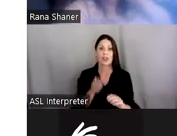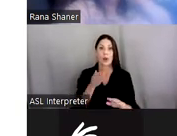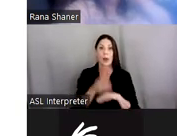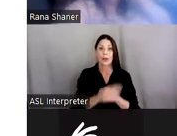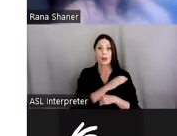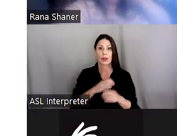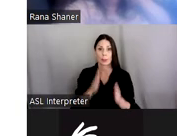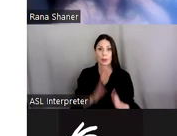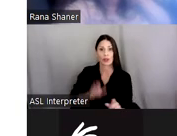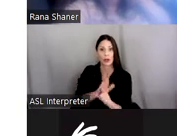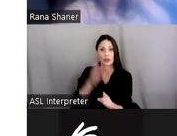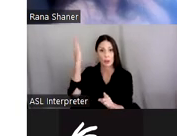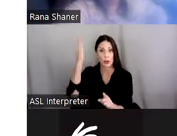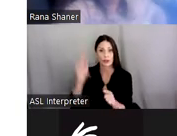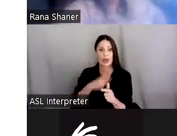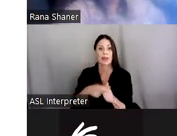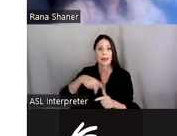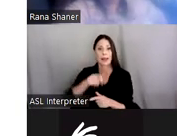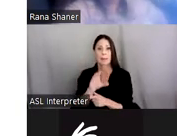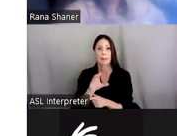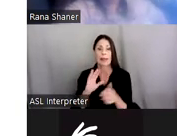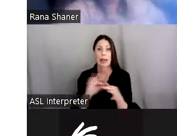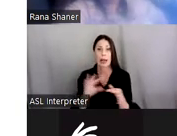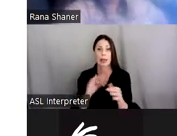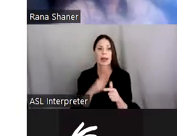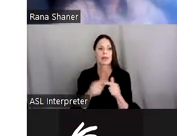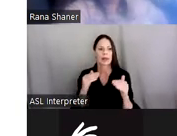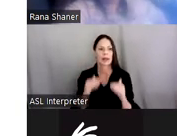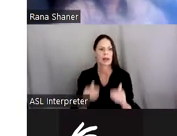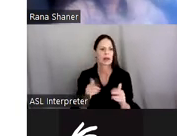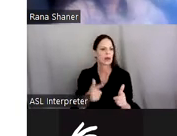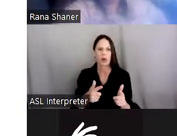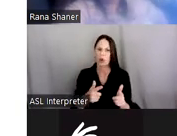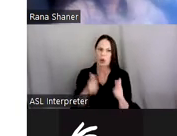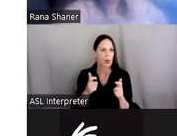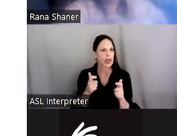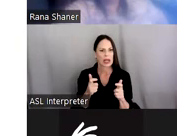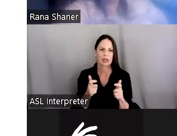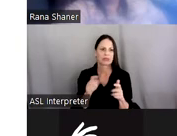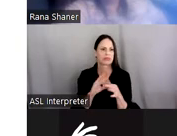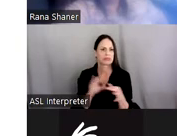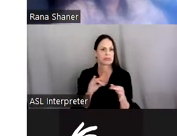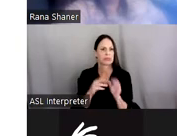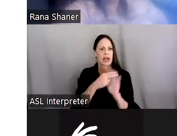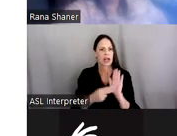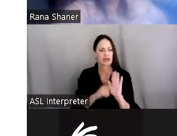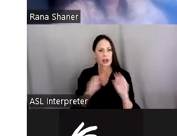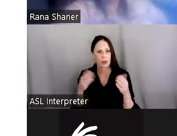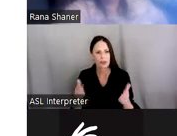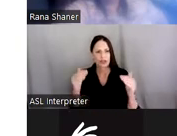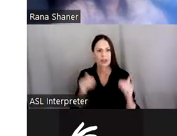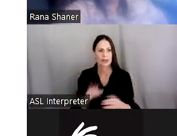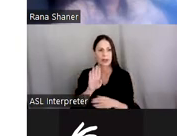public comment, and then a quick presentation on universal contracting provisions, followed by BHAAC work